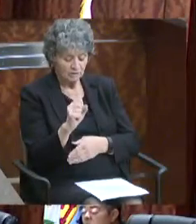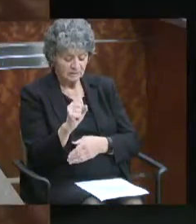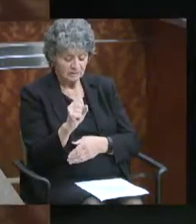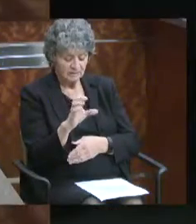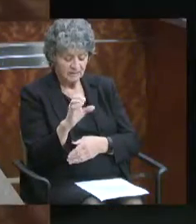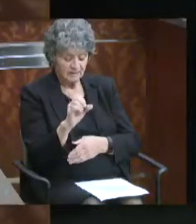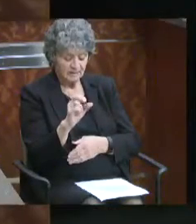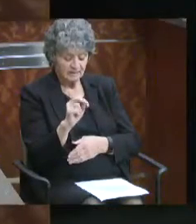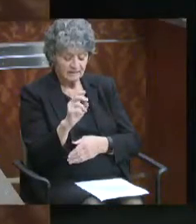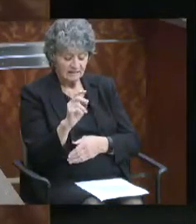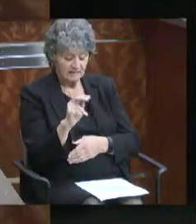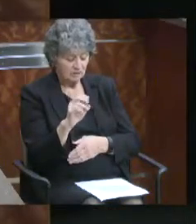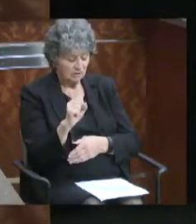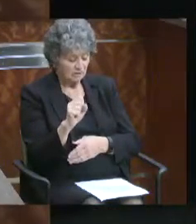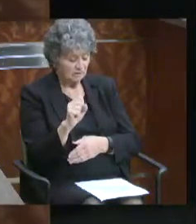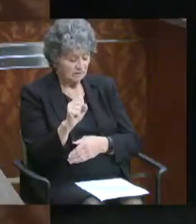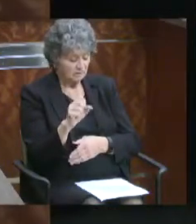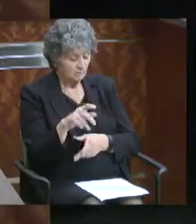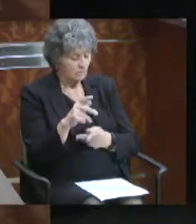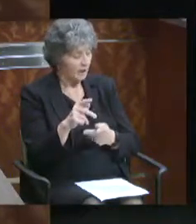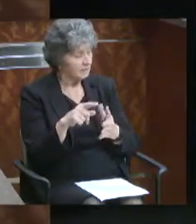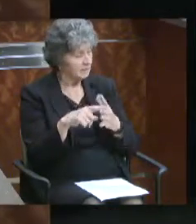reading. Mr. Brock.